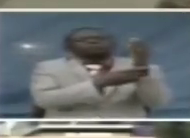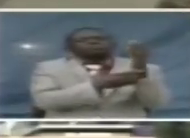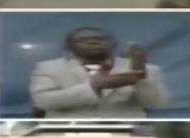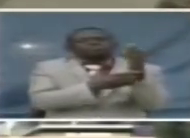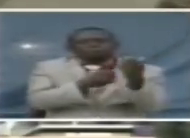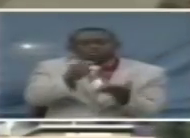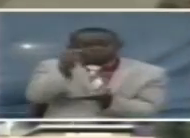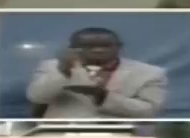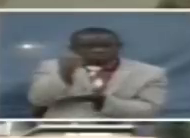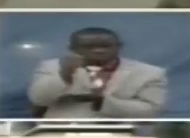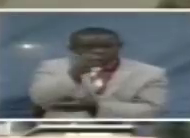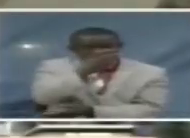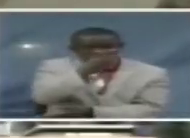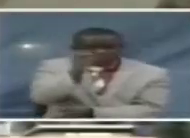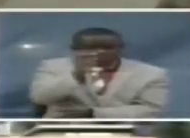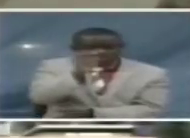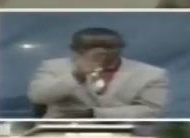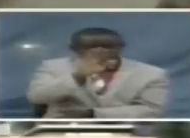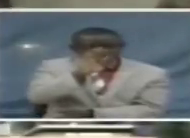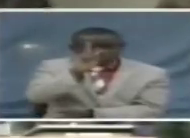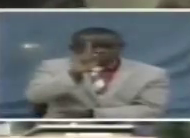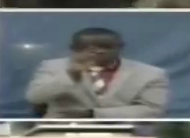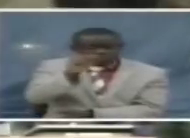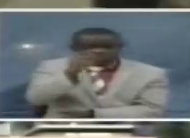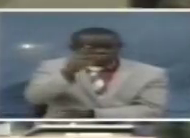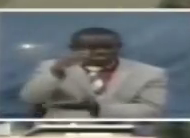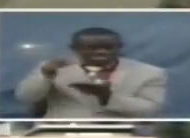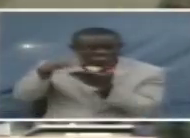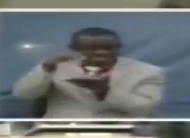areas. Accordingly,